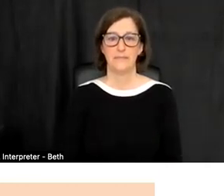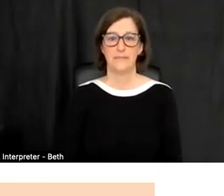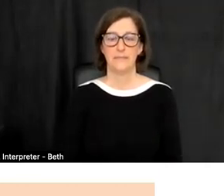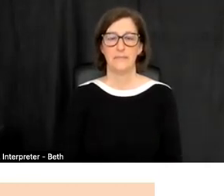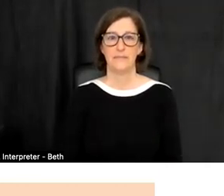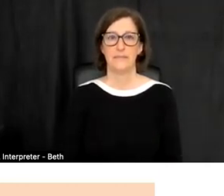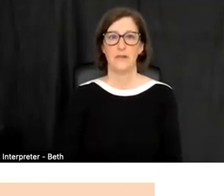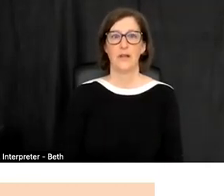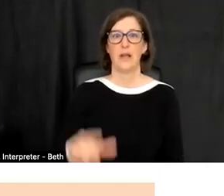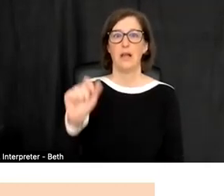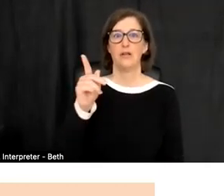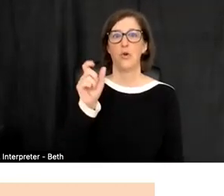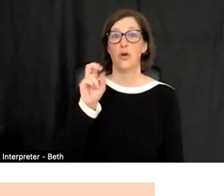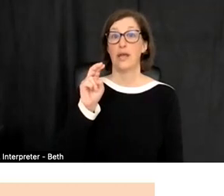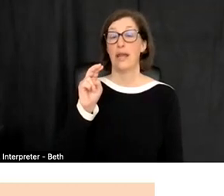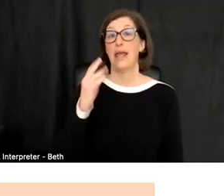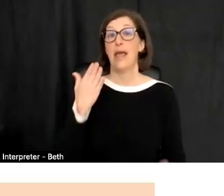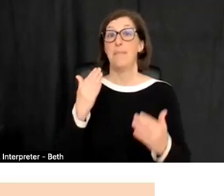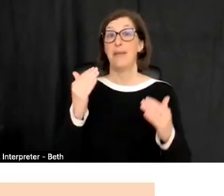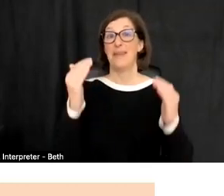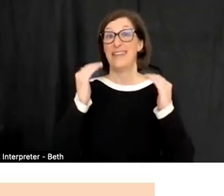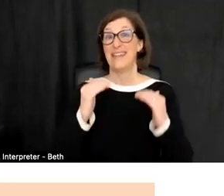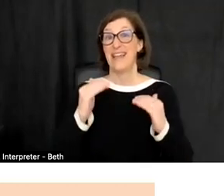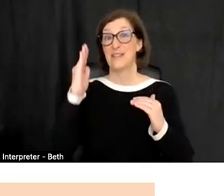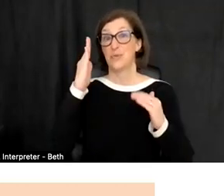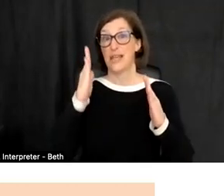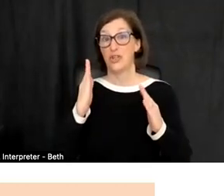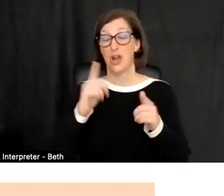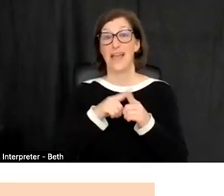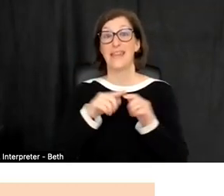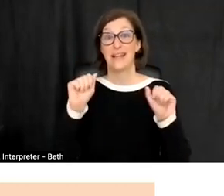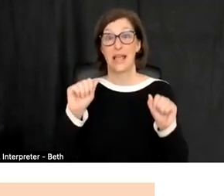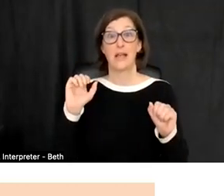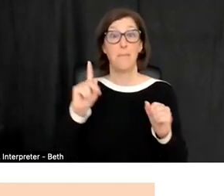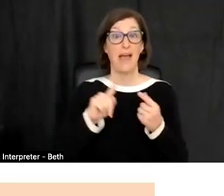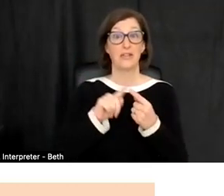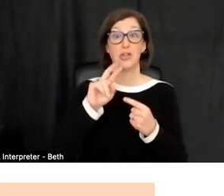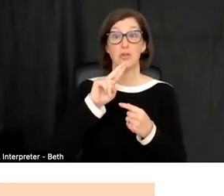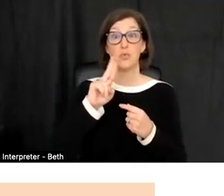Lauren, I think it might be best to move to our next presenter and come back to Rudo.